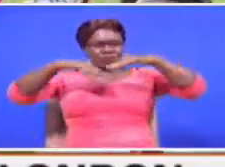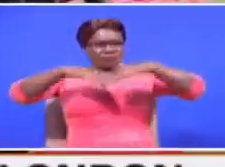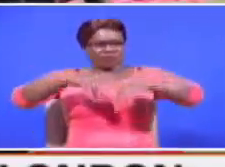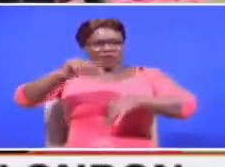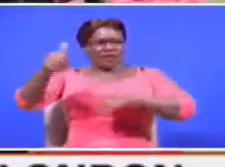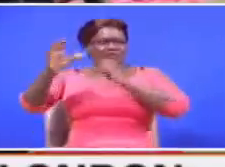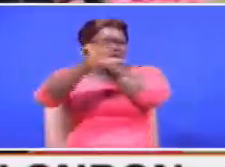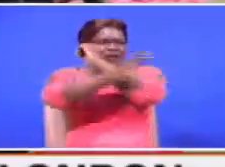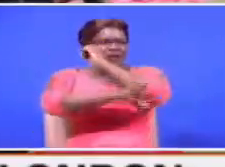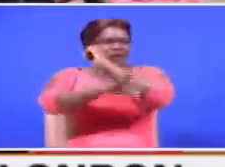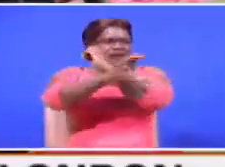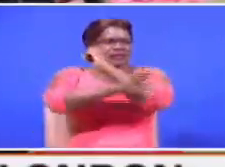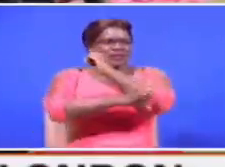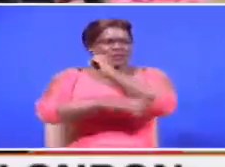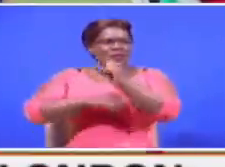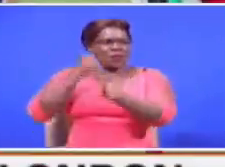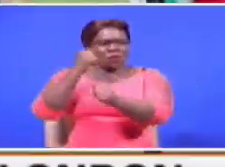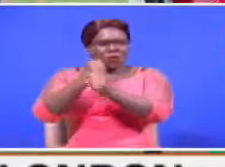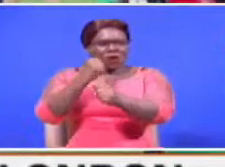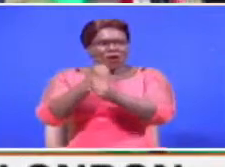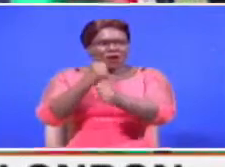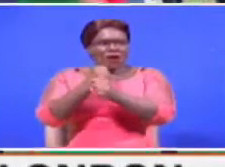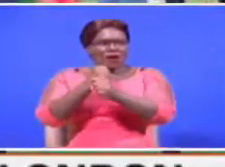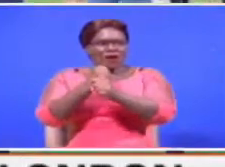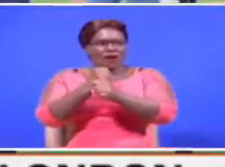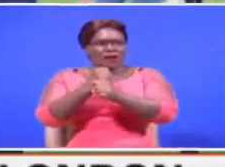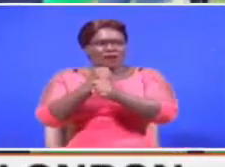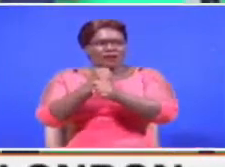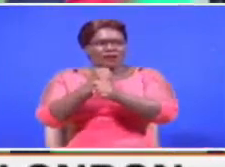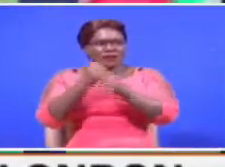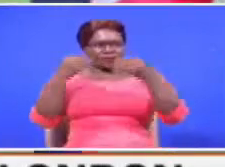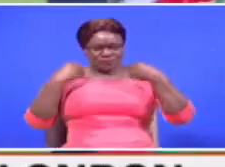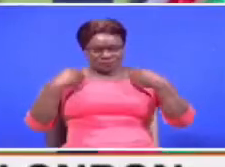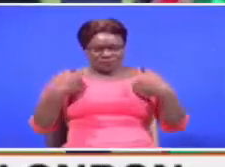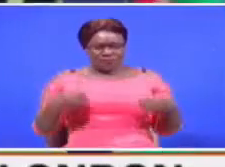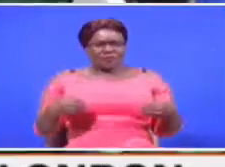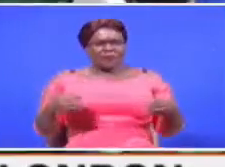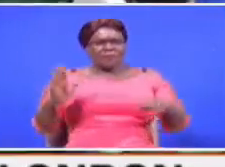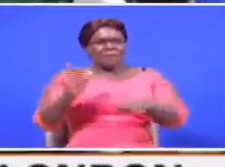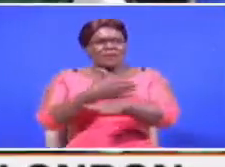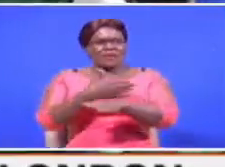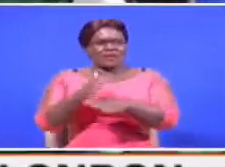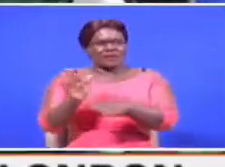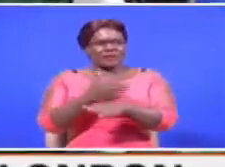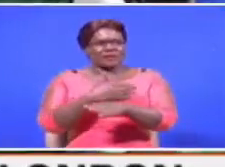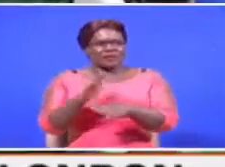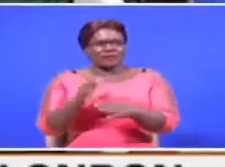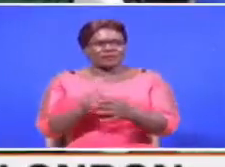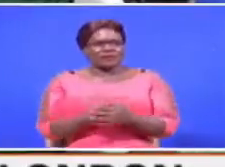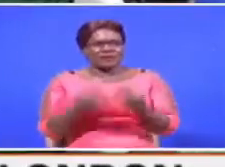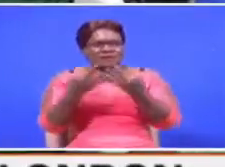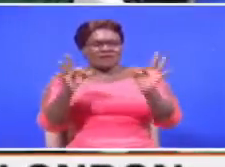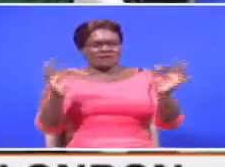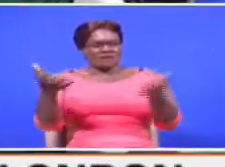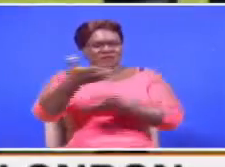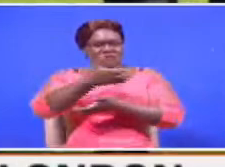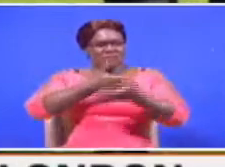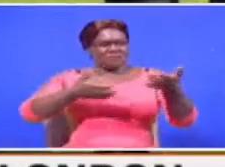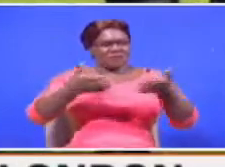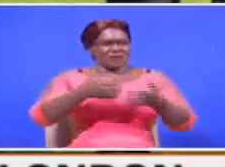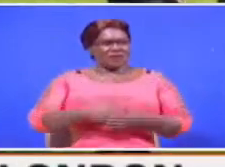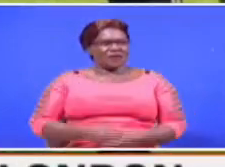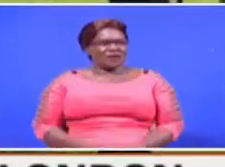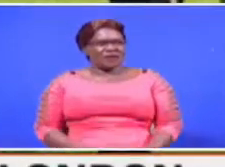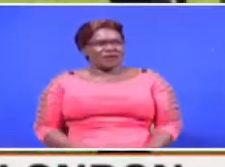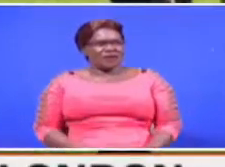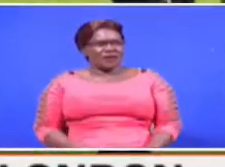foreign land and network, have a good time, enjoy some music, and intermingle freely. My